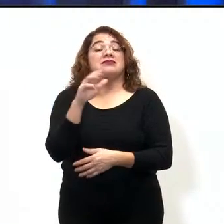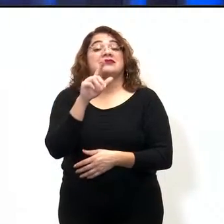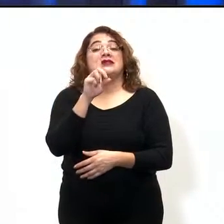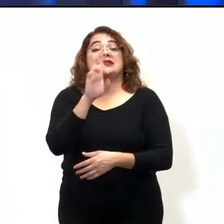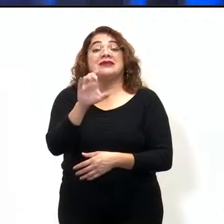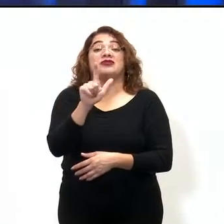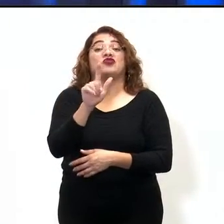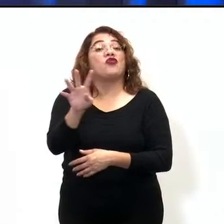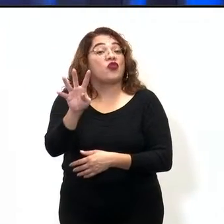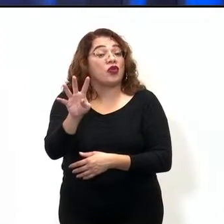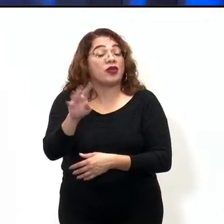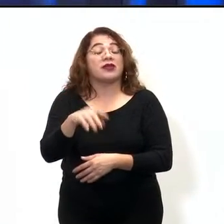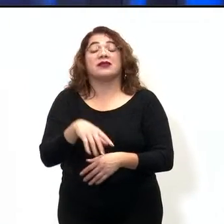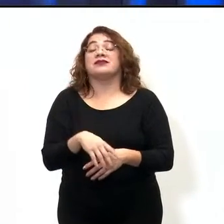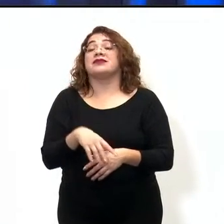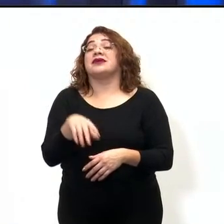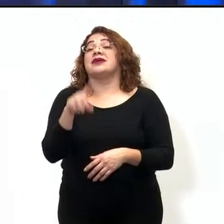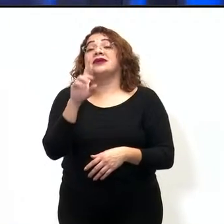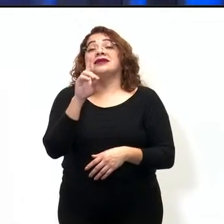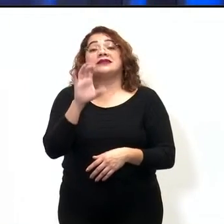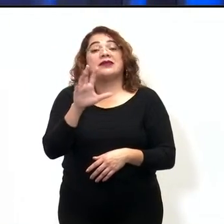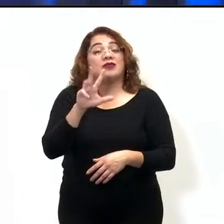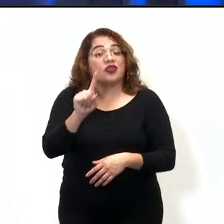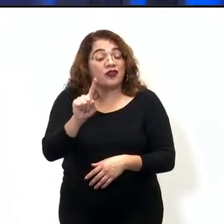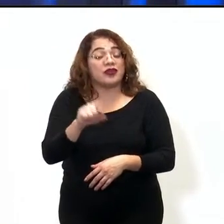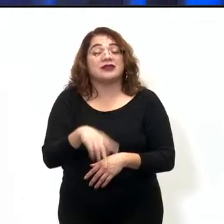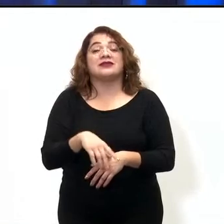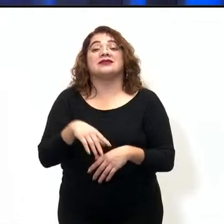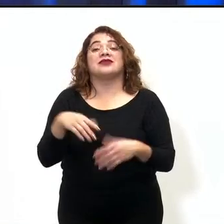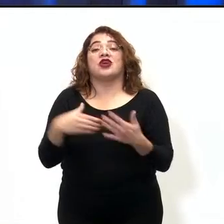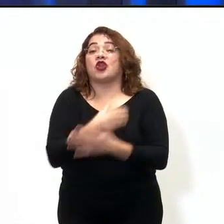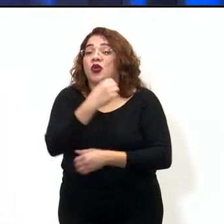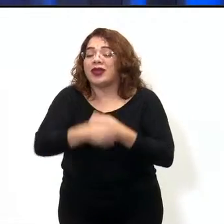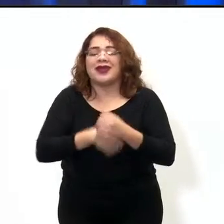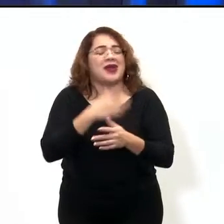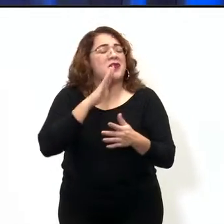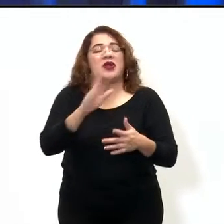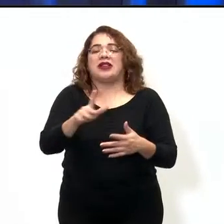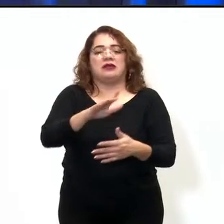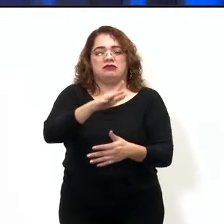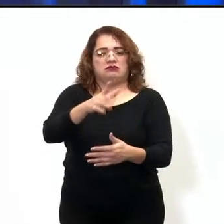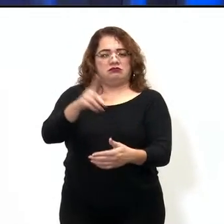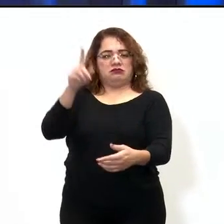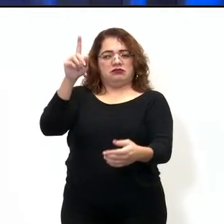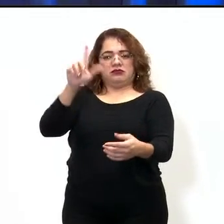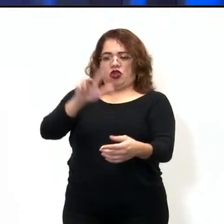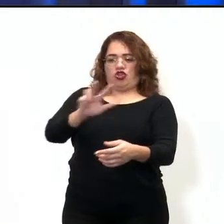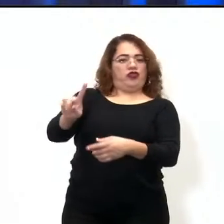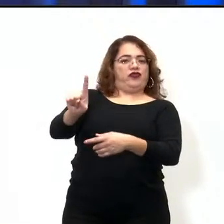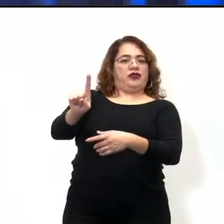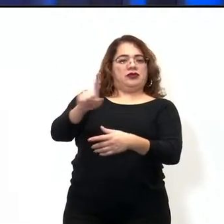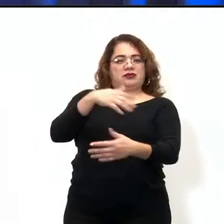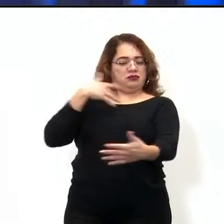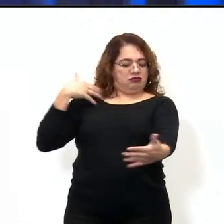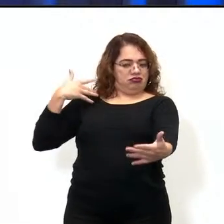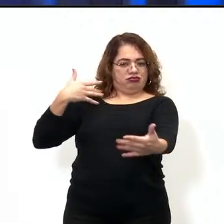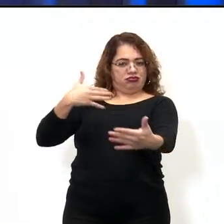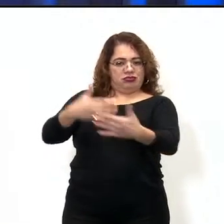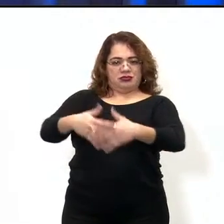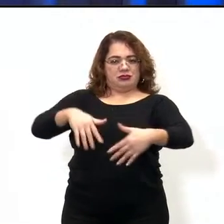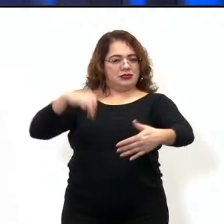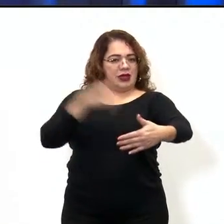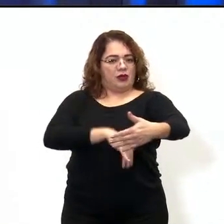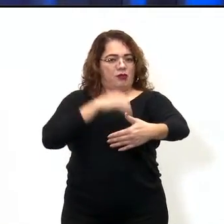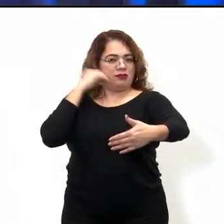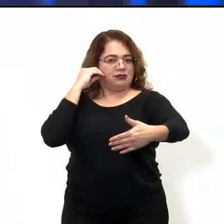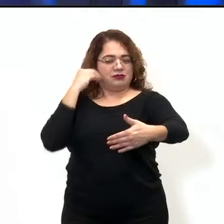Eve and on Christmas and in the days after. And while there's many members of my family that would love to see us